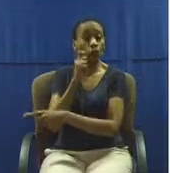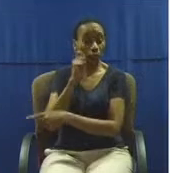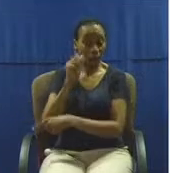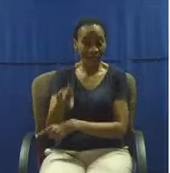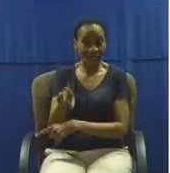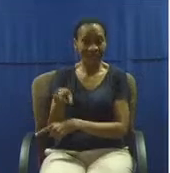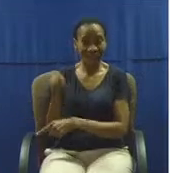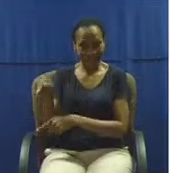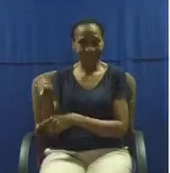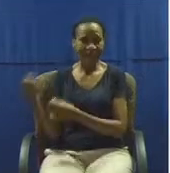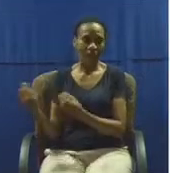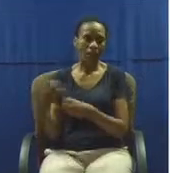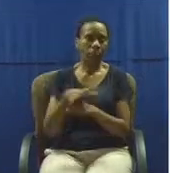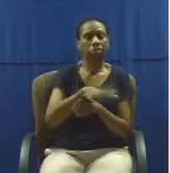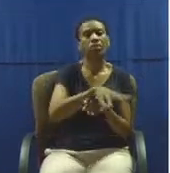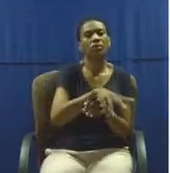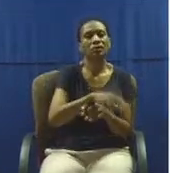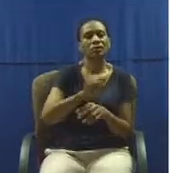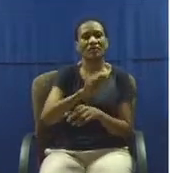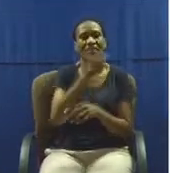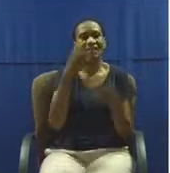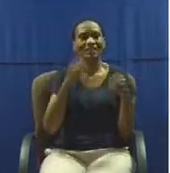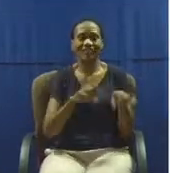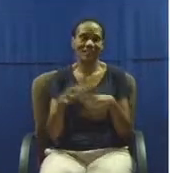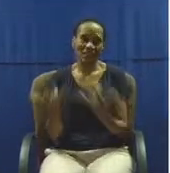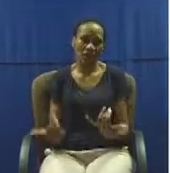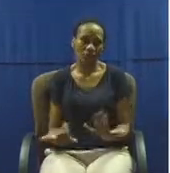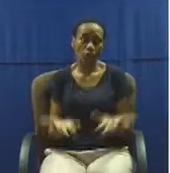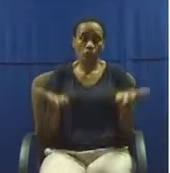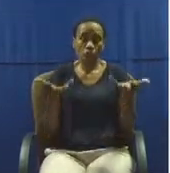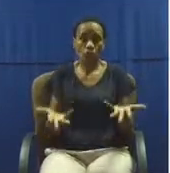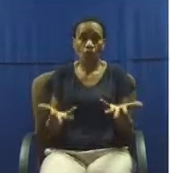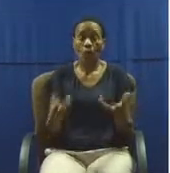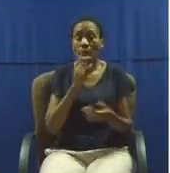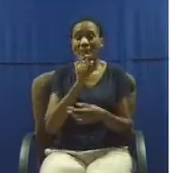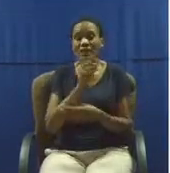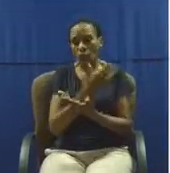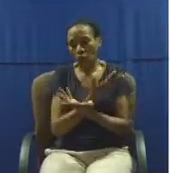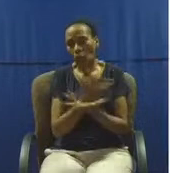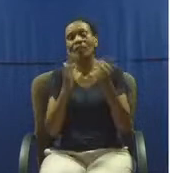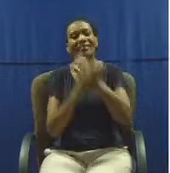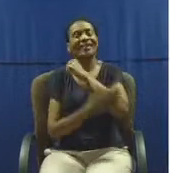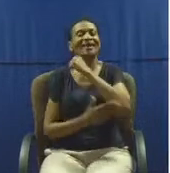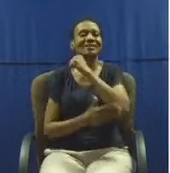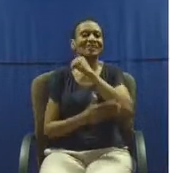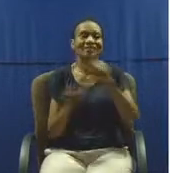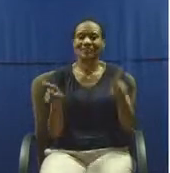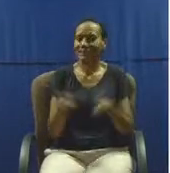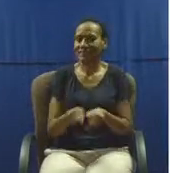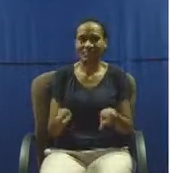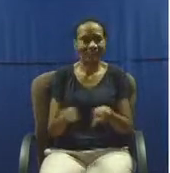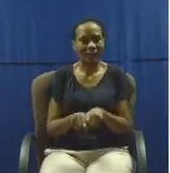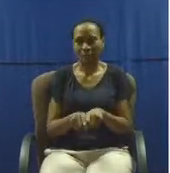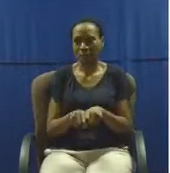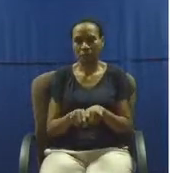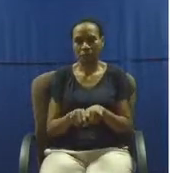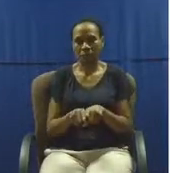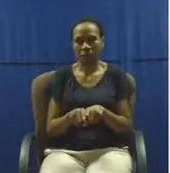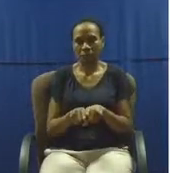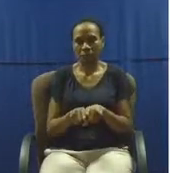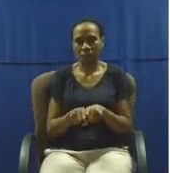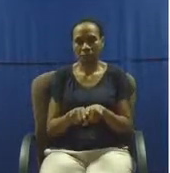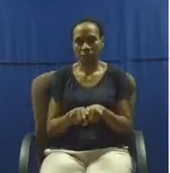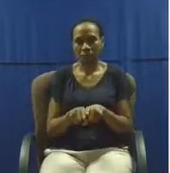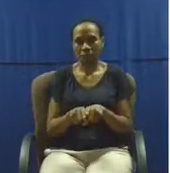interconnectedness of the global economy means that no country will be spared from the effects of this